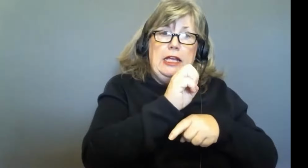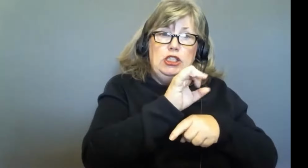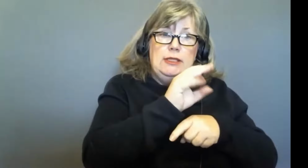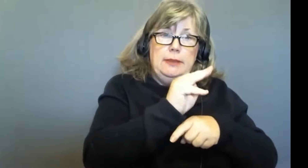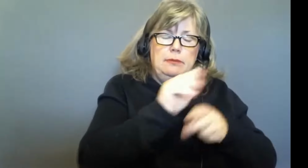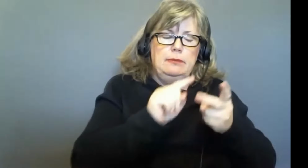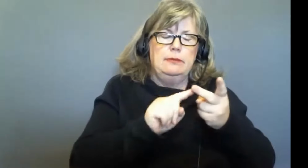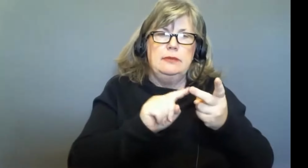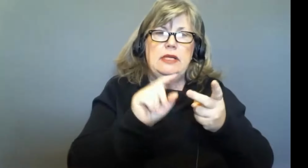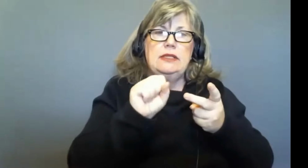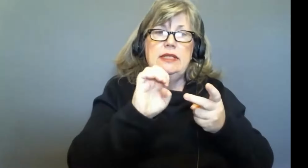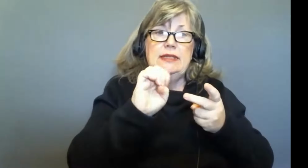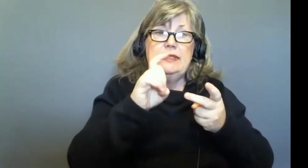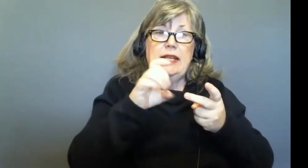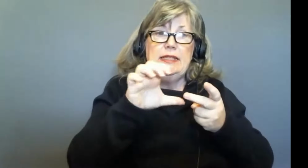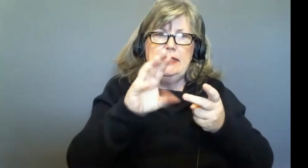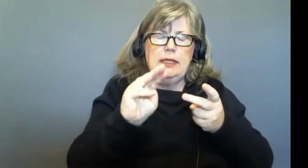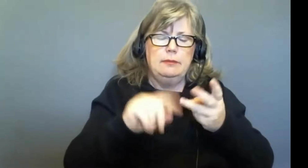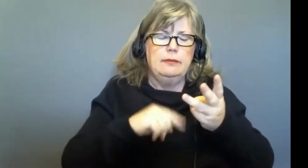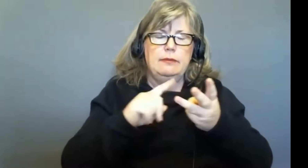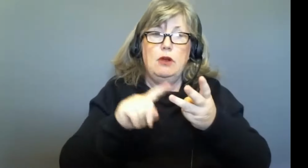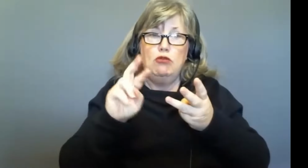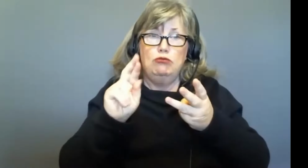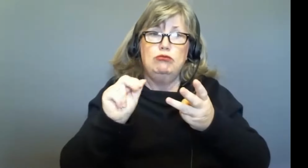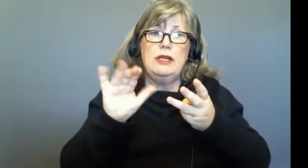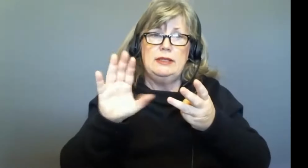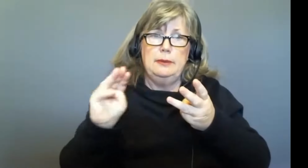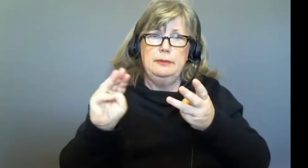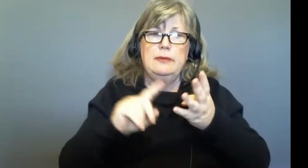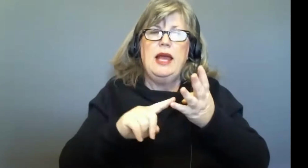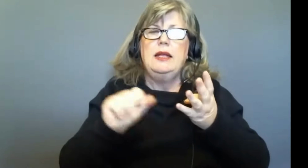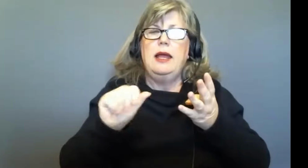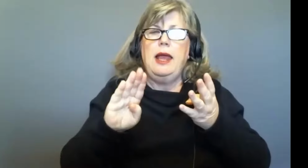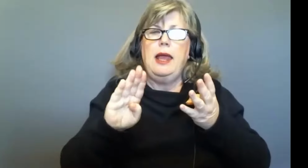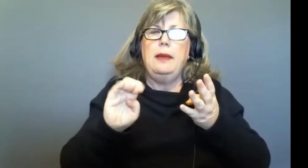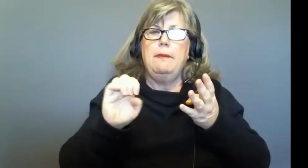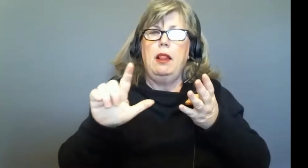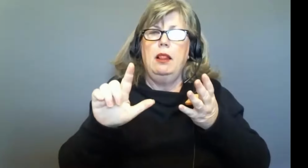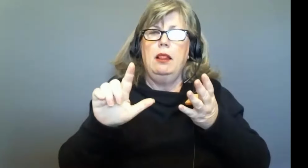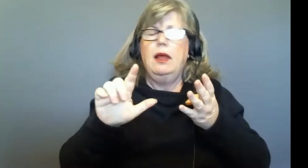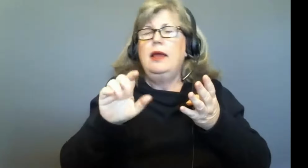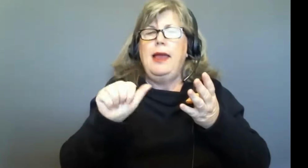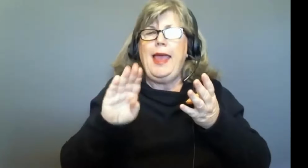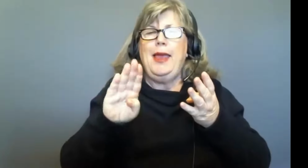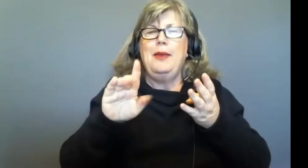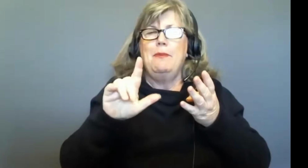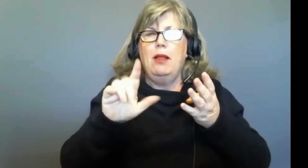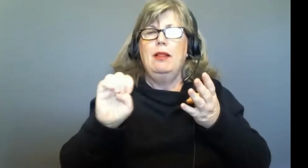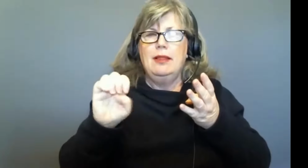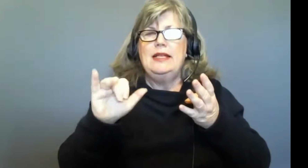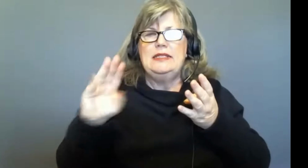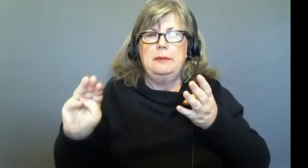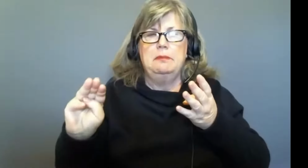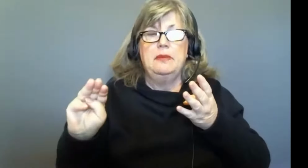sexism, racism, and also ableism, because for many people, especially the ones